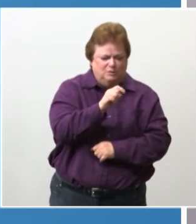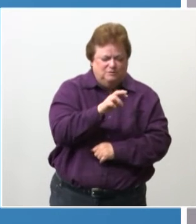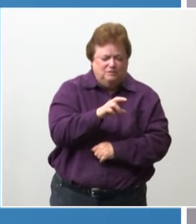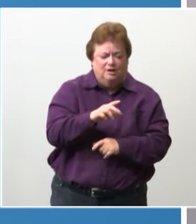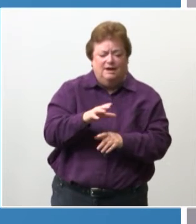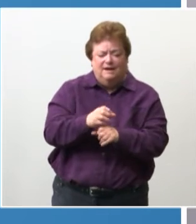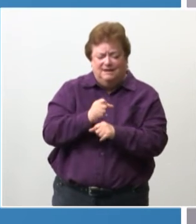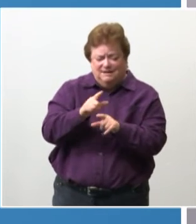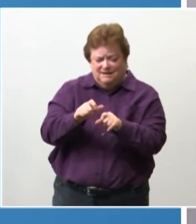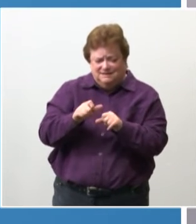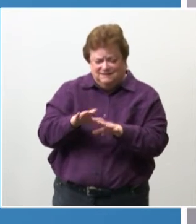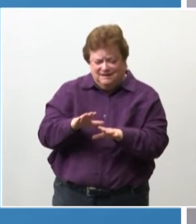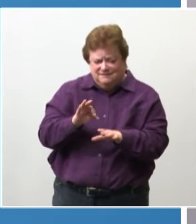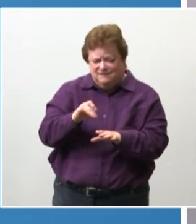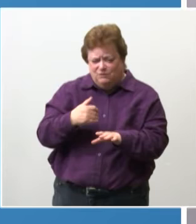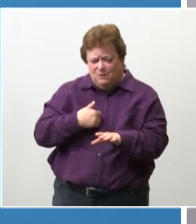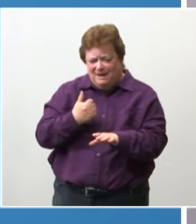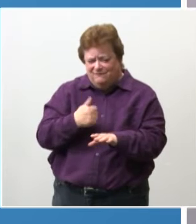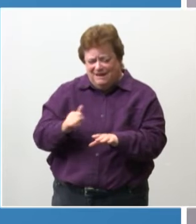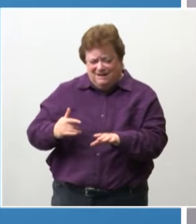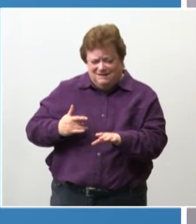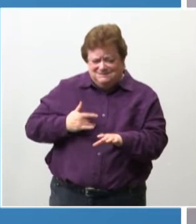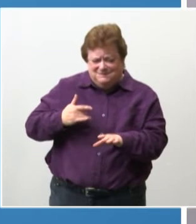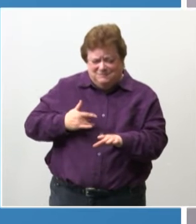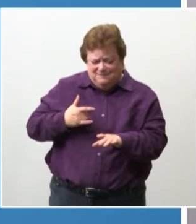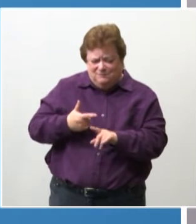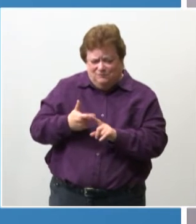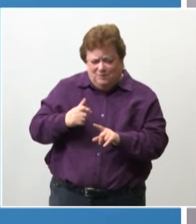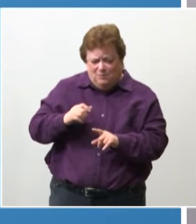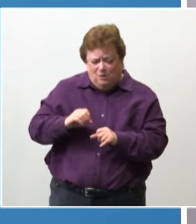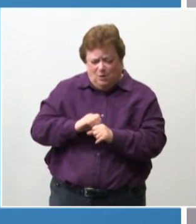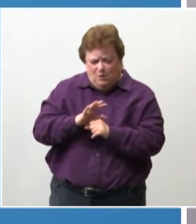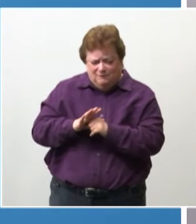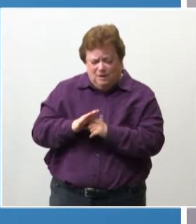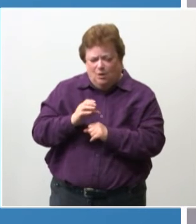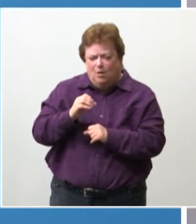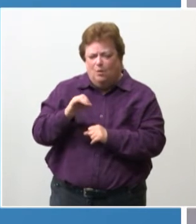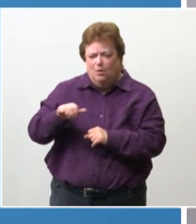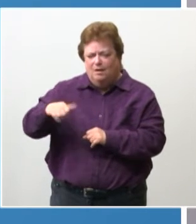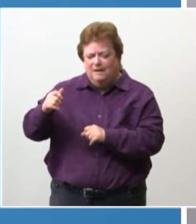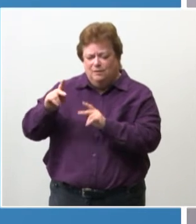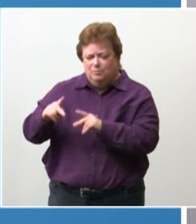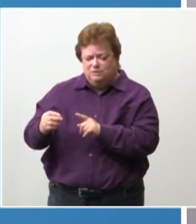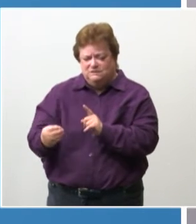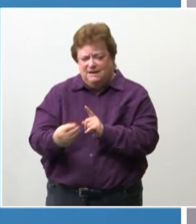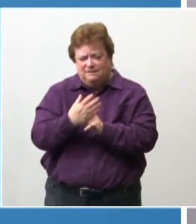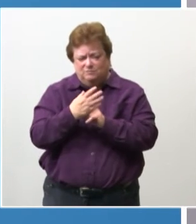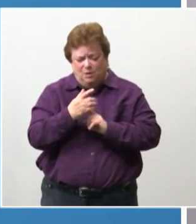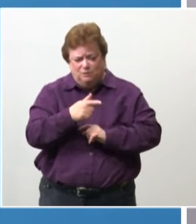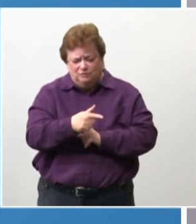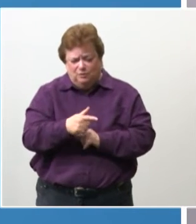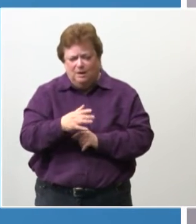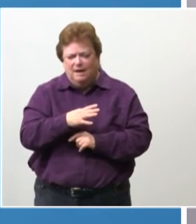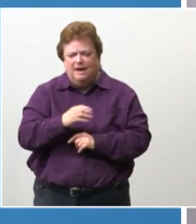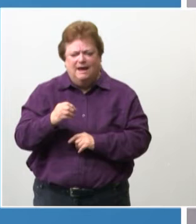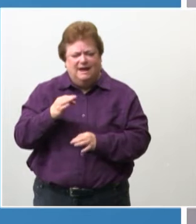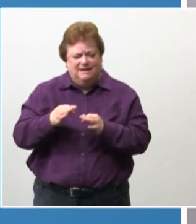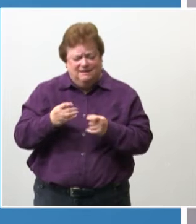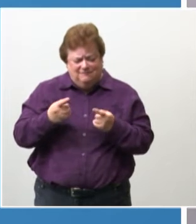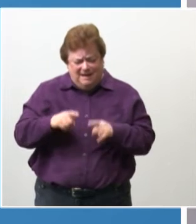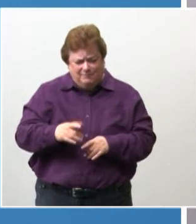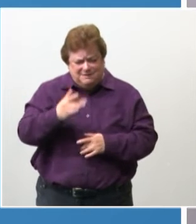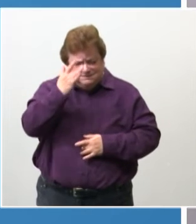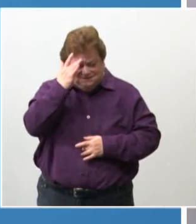have COVID-19 or flu-like symptoms or have been exposed to someone with the virus. And please stay home if you're